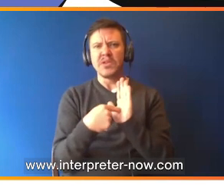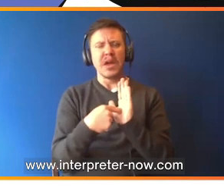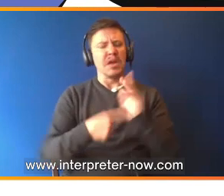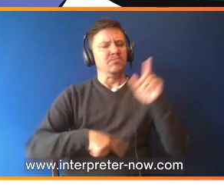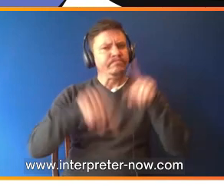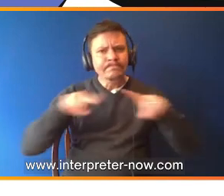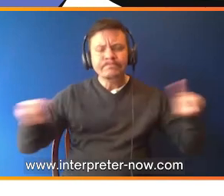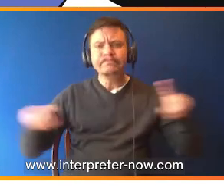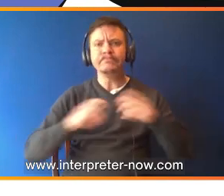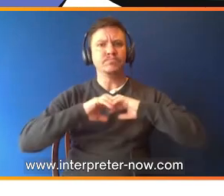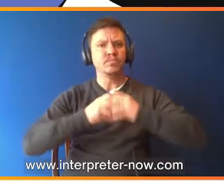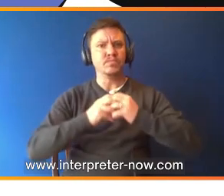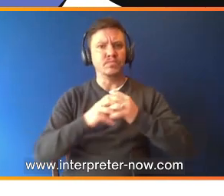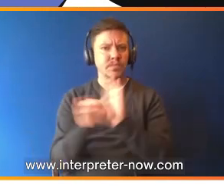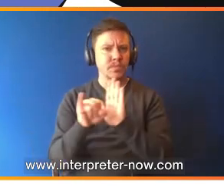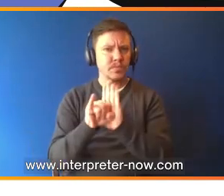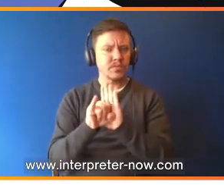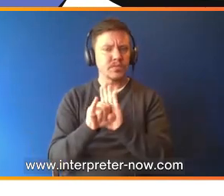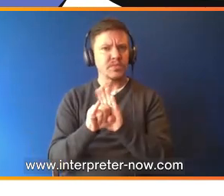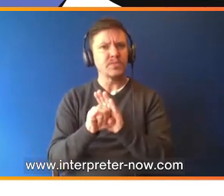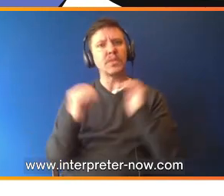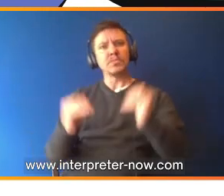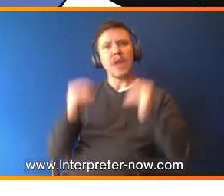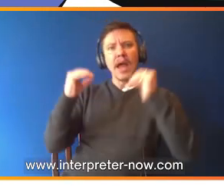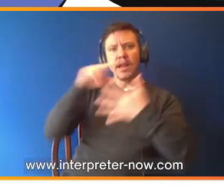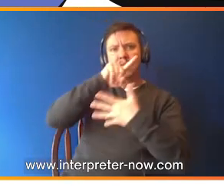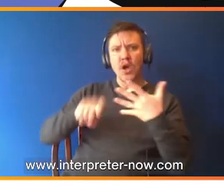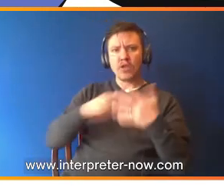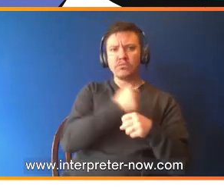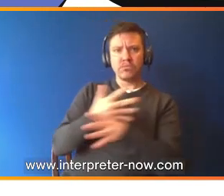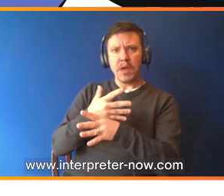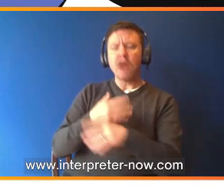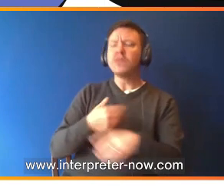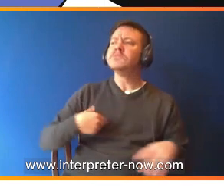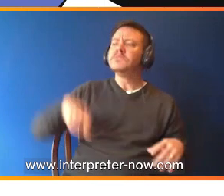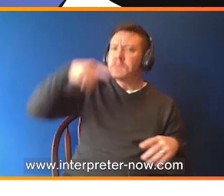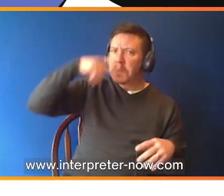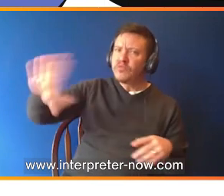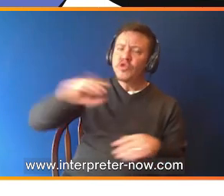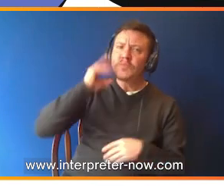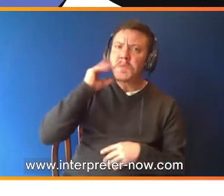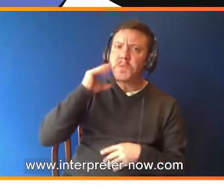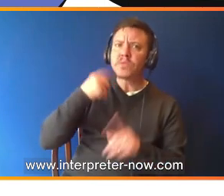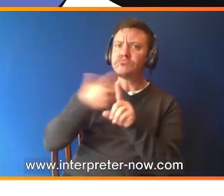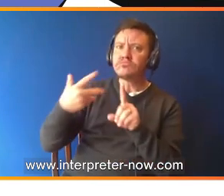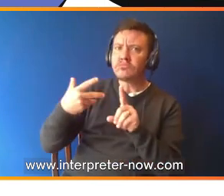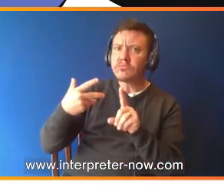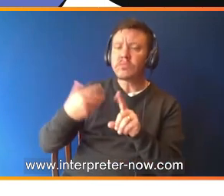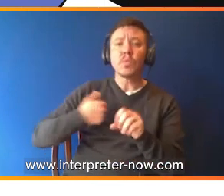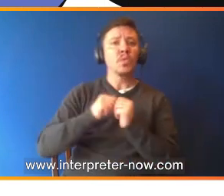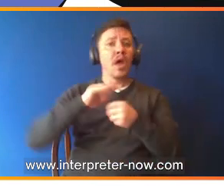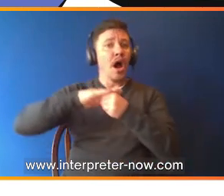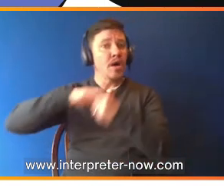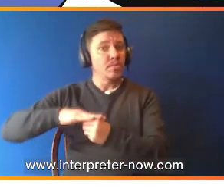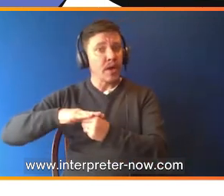French client where I had a panel of three people, each representing very different intersectional identities. And I had just kind of some